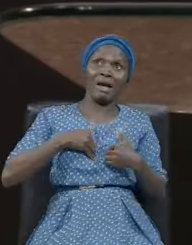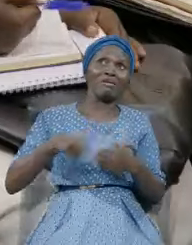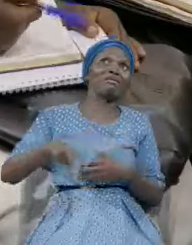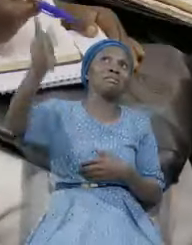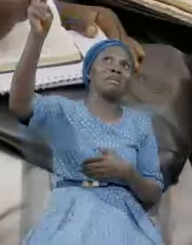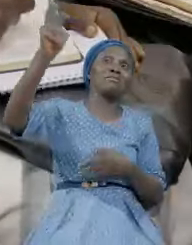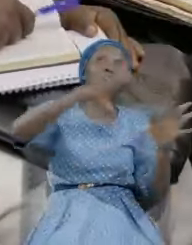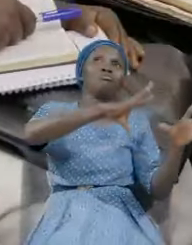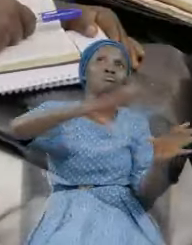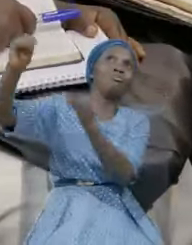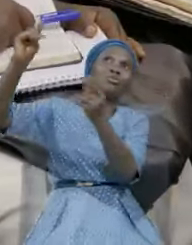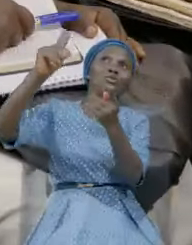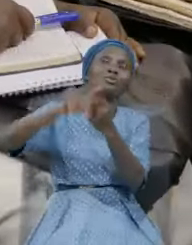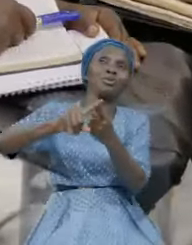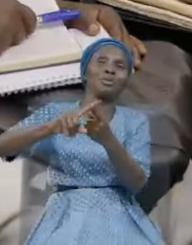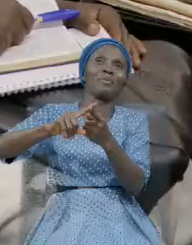tell me that